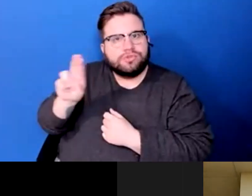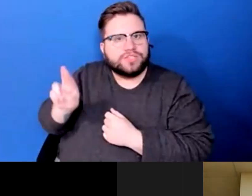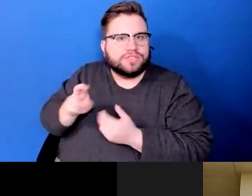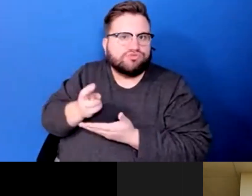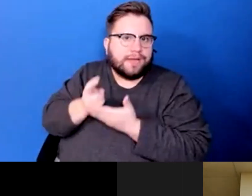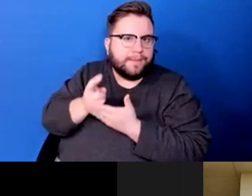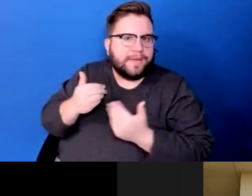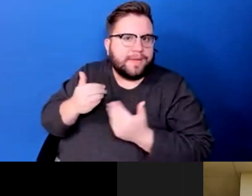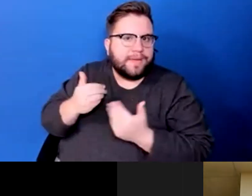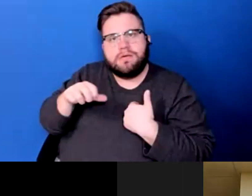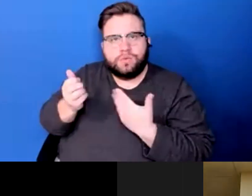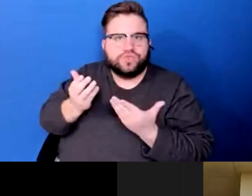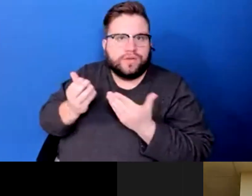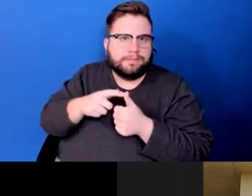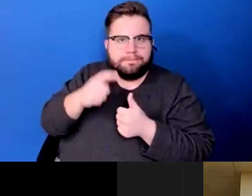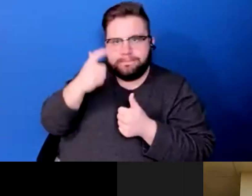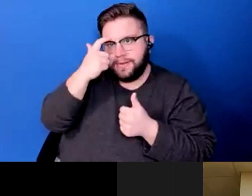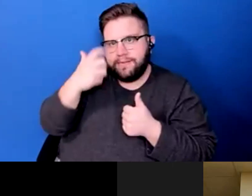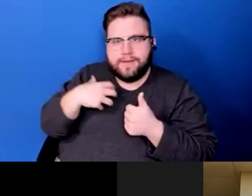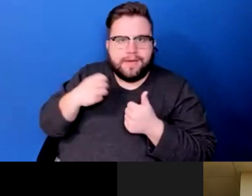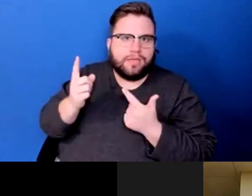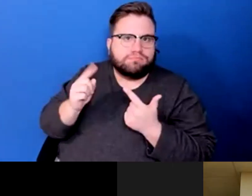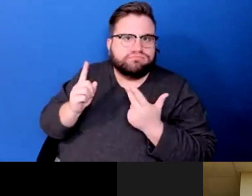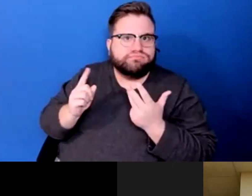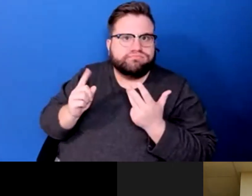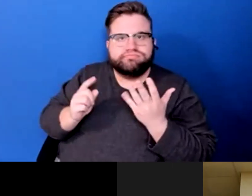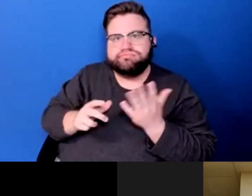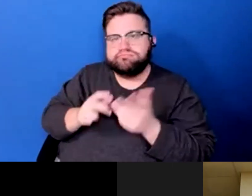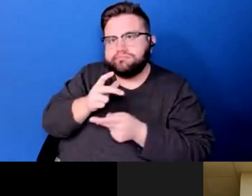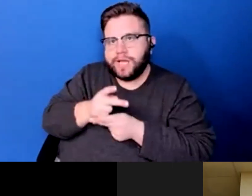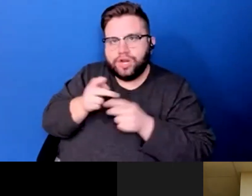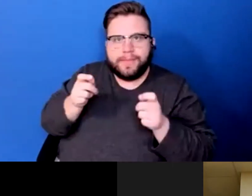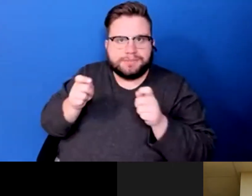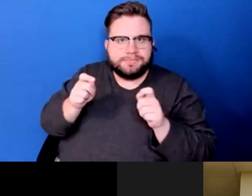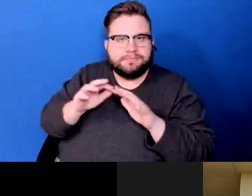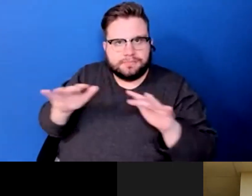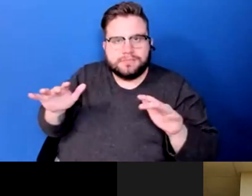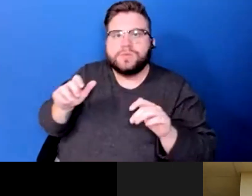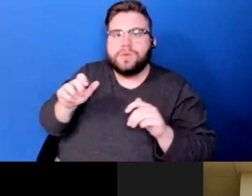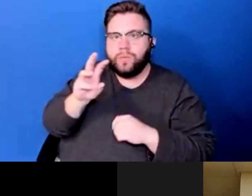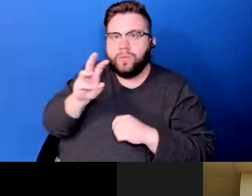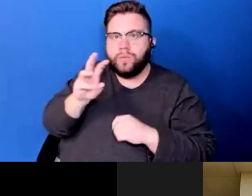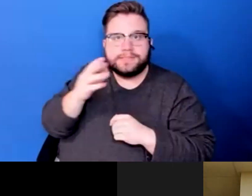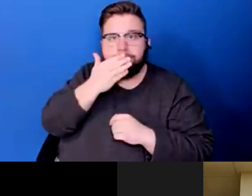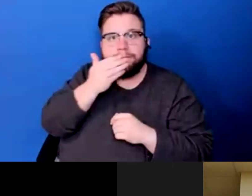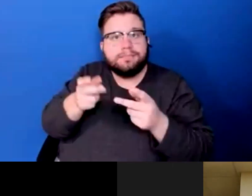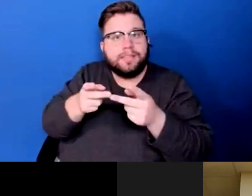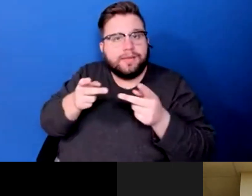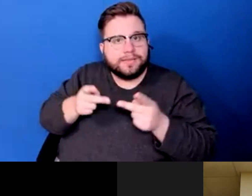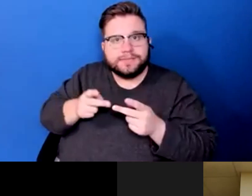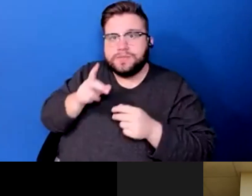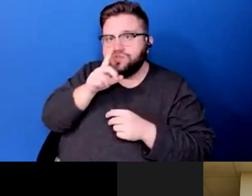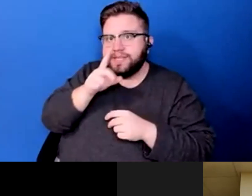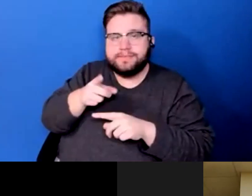mental health and a whole bunch of things, care management. So the website's the best place. We're located at the Al